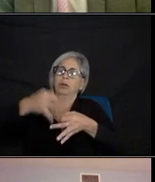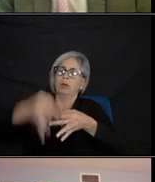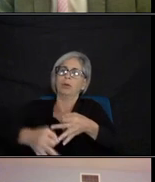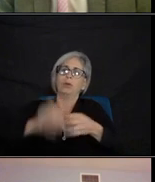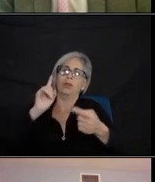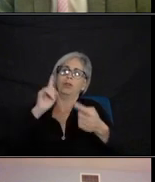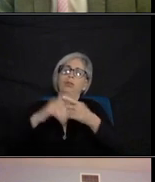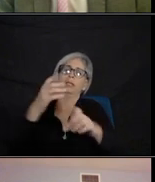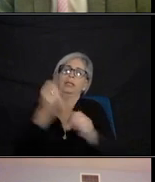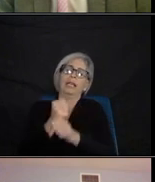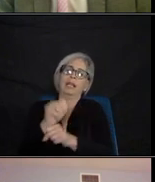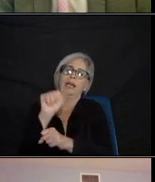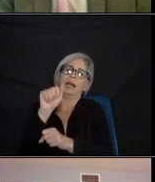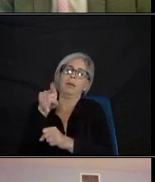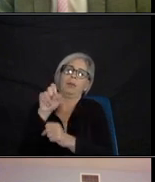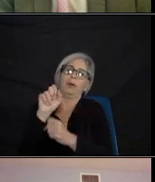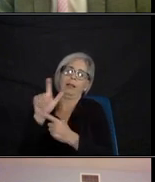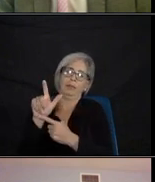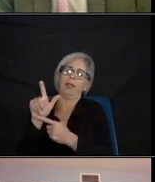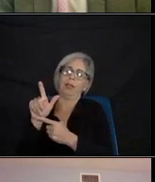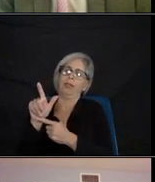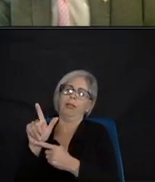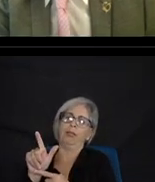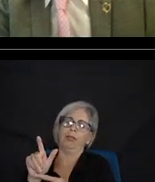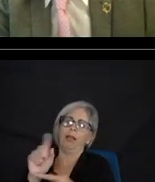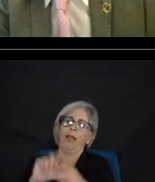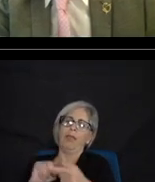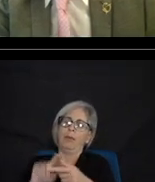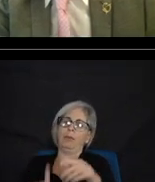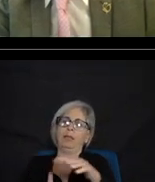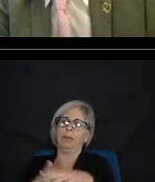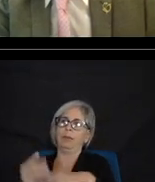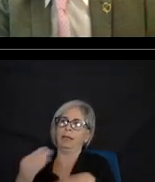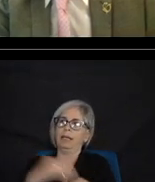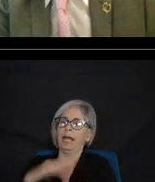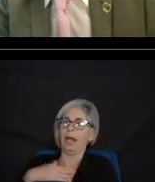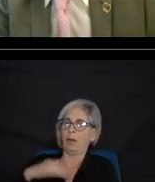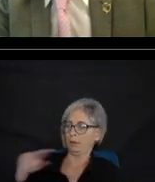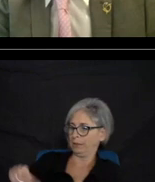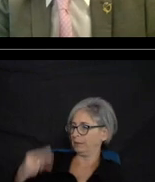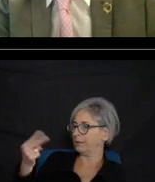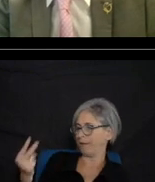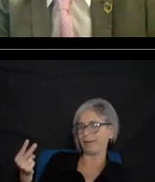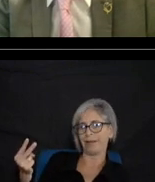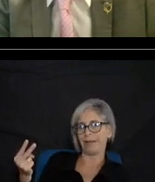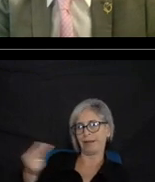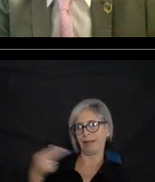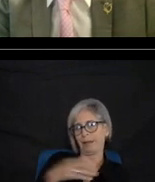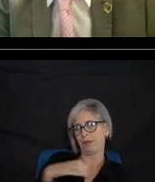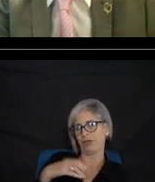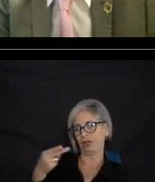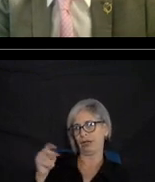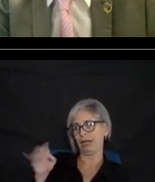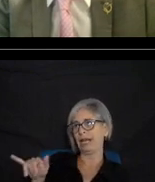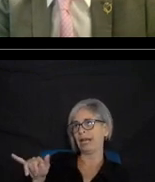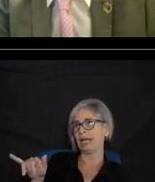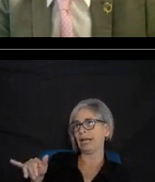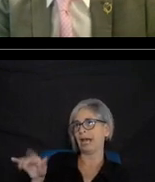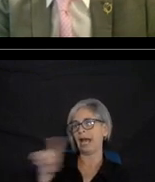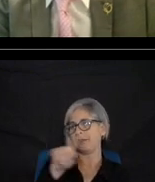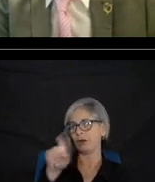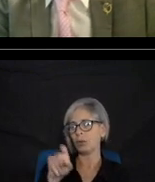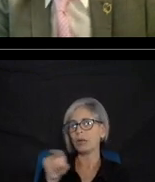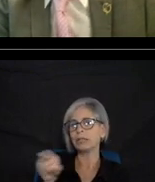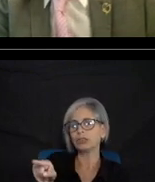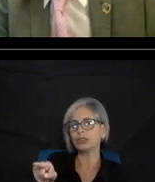appraisal. We've got the lights again. I would second that. All right. So I do have a question,